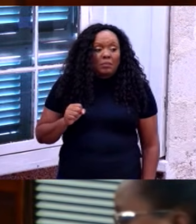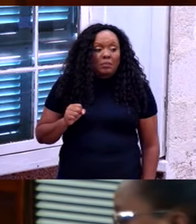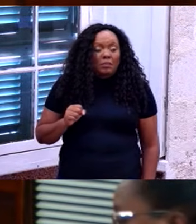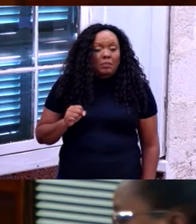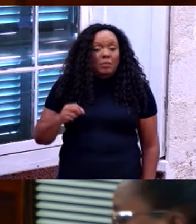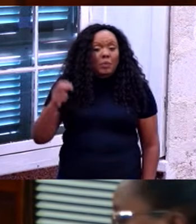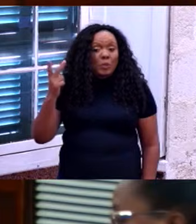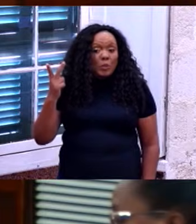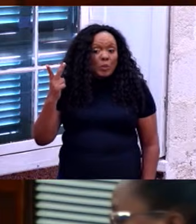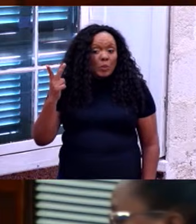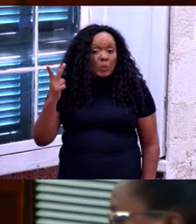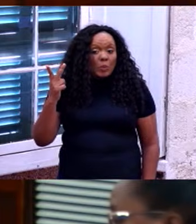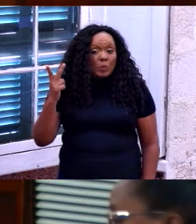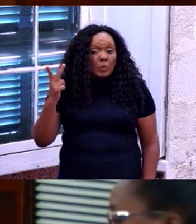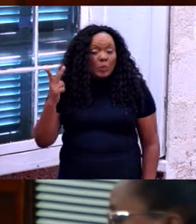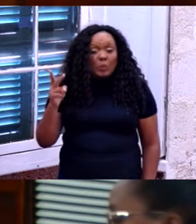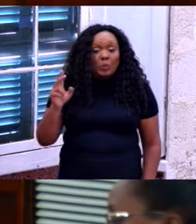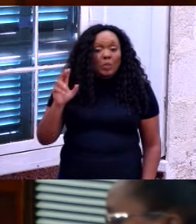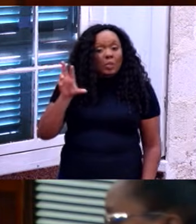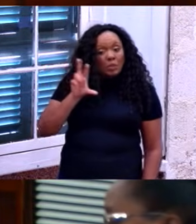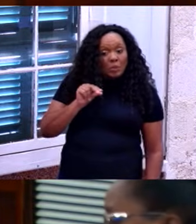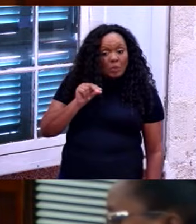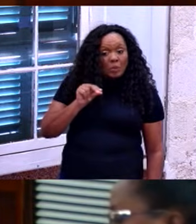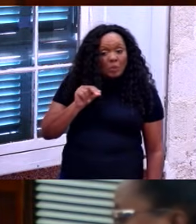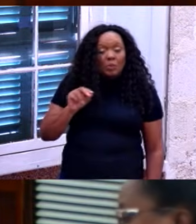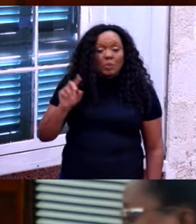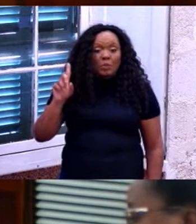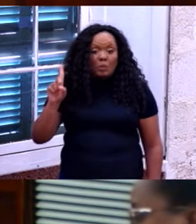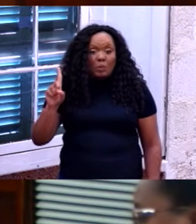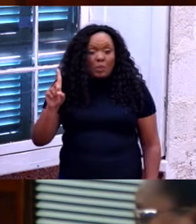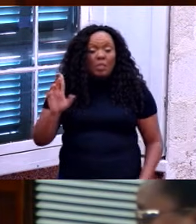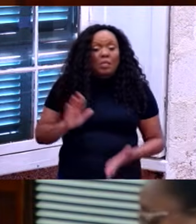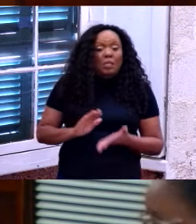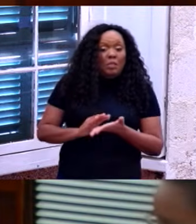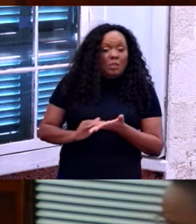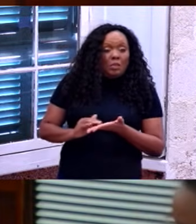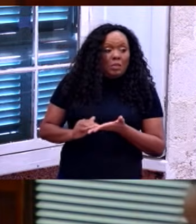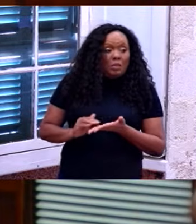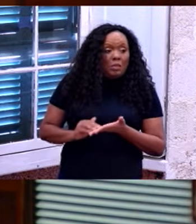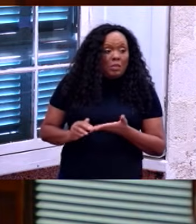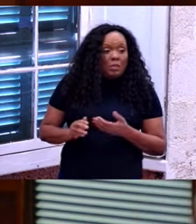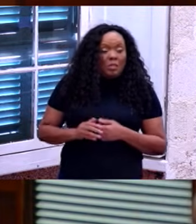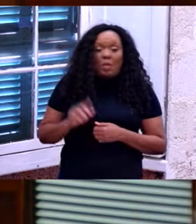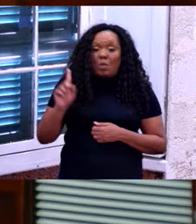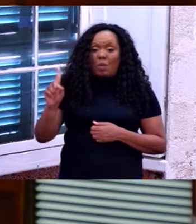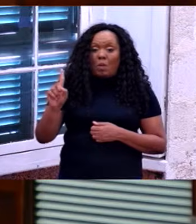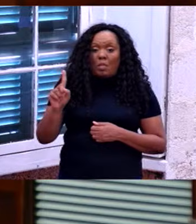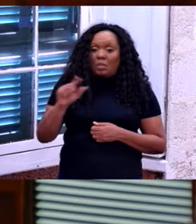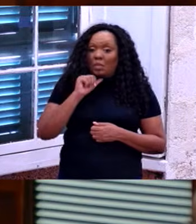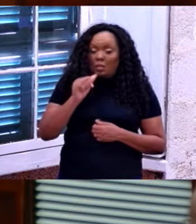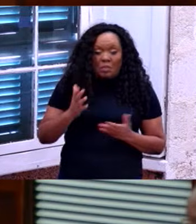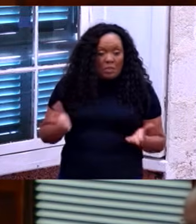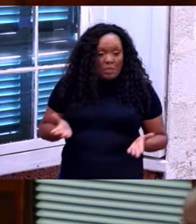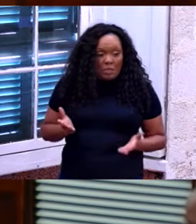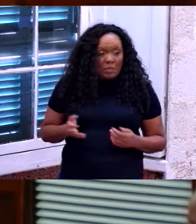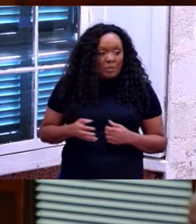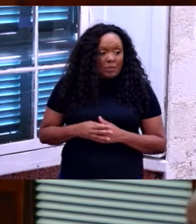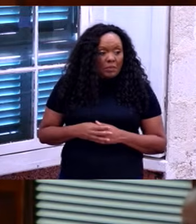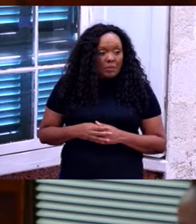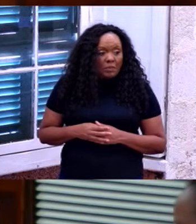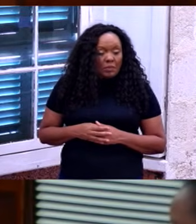2 voted against, there was 1 abstention, and 1 absent.